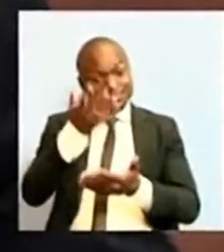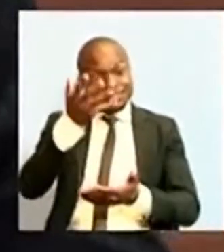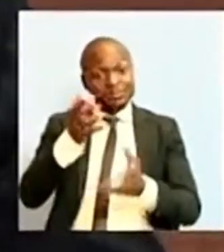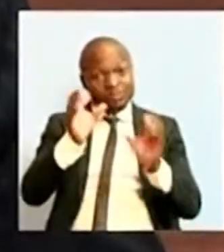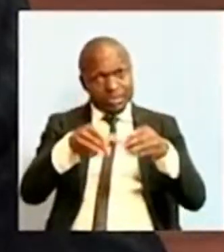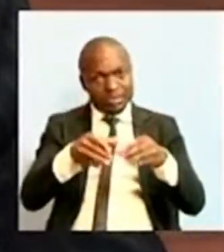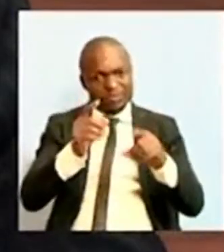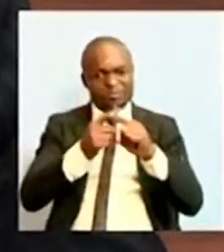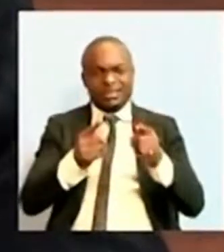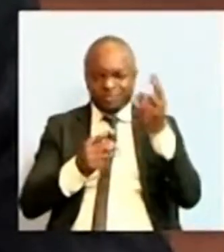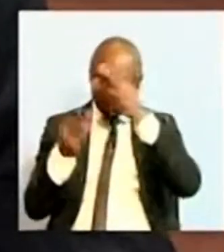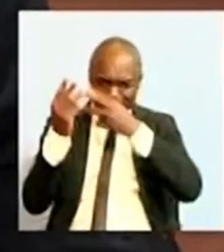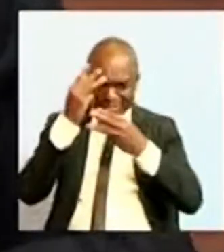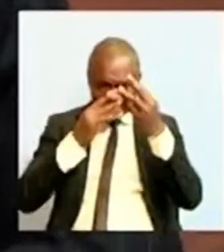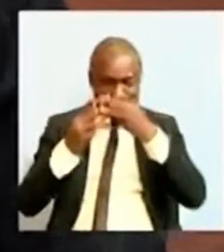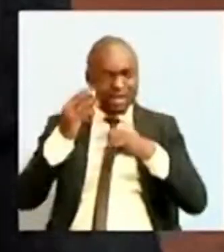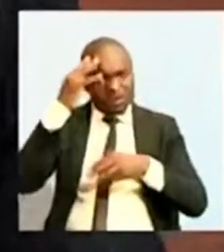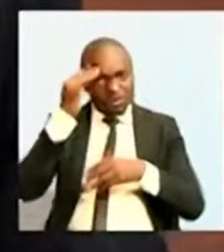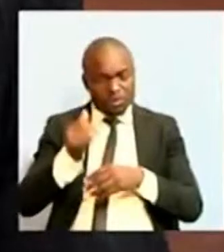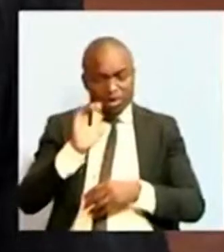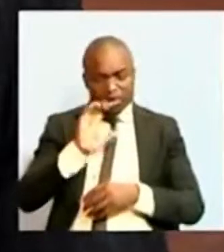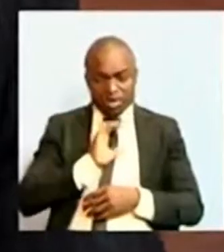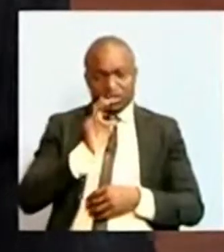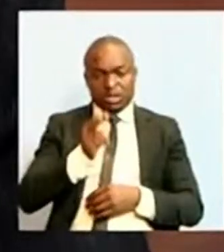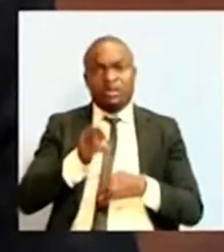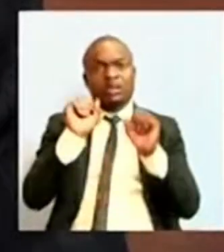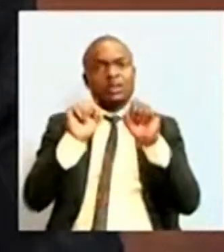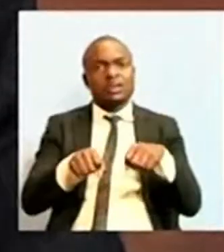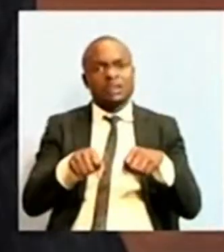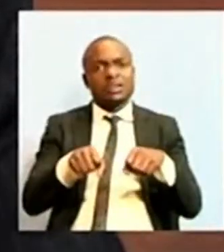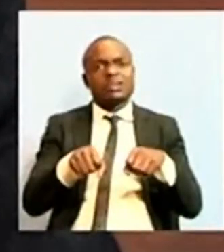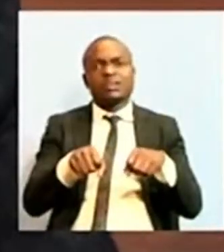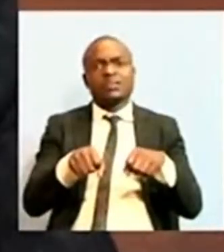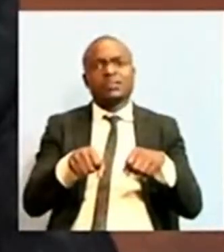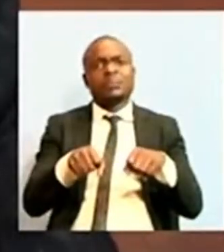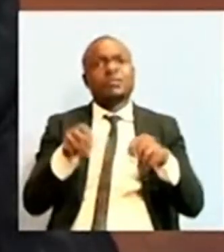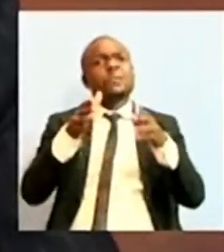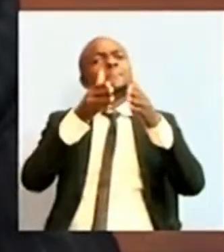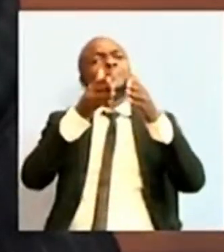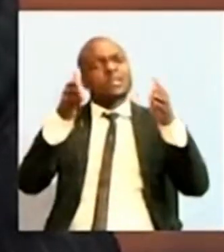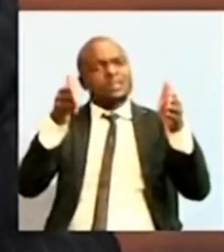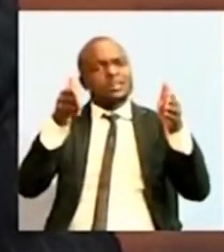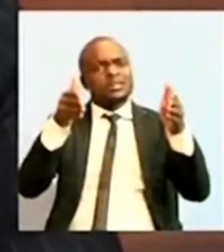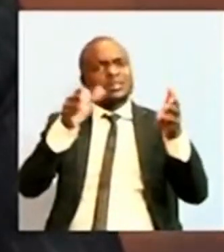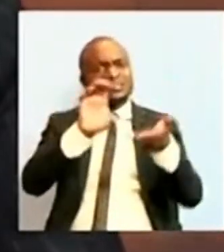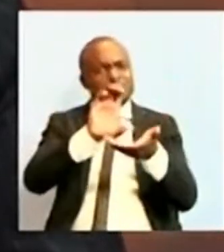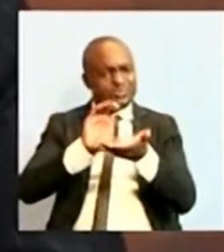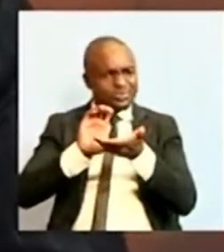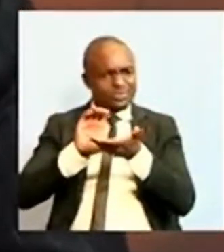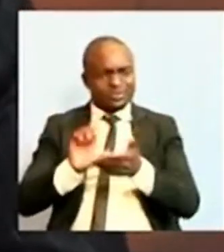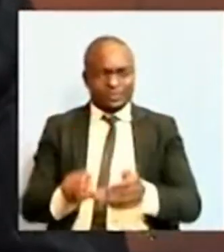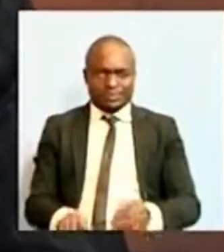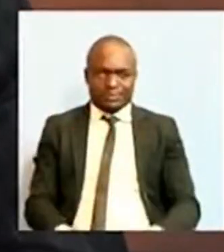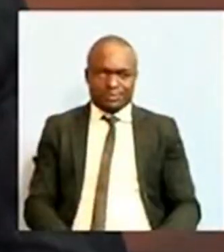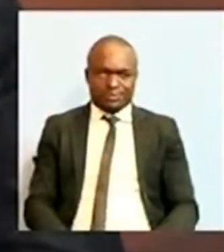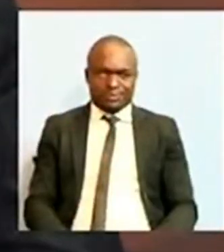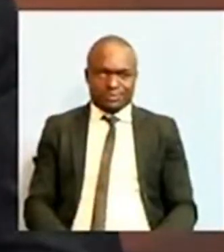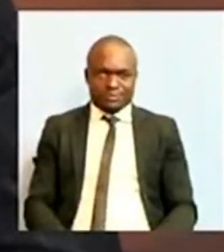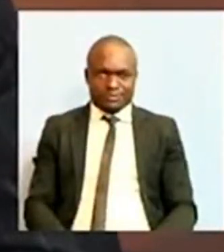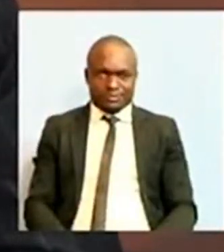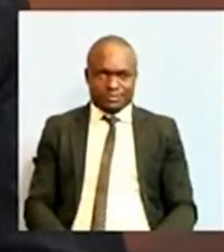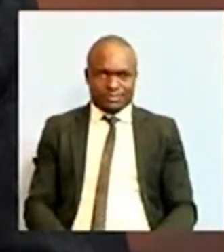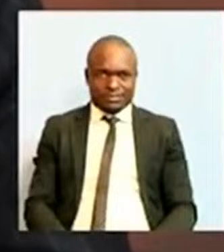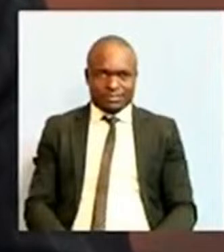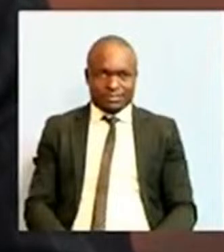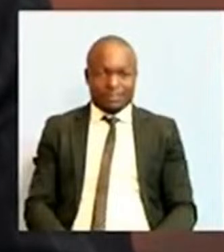tend to wonder why Chirabombo can have such a huge outstanding statutory obligation,